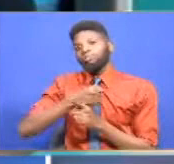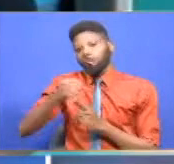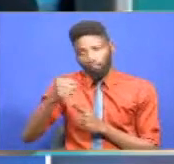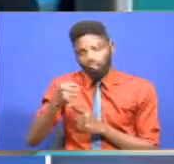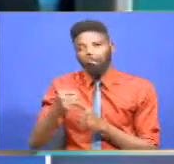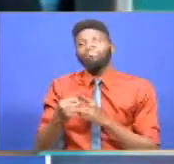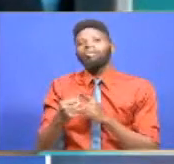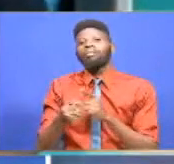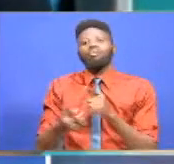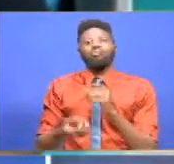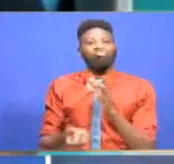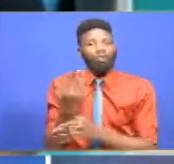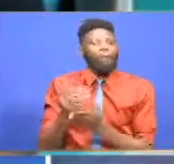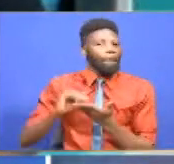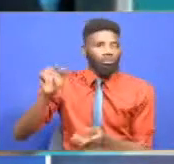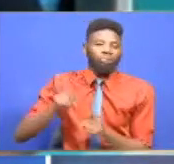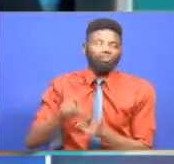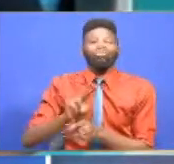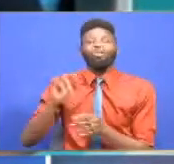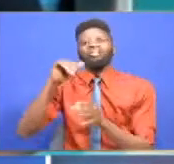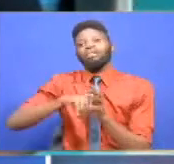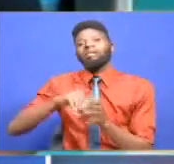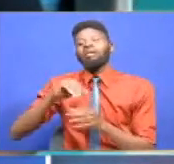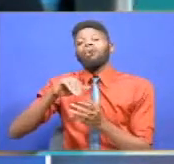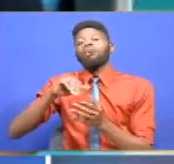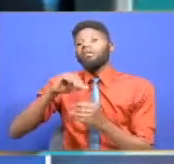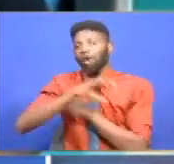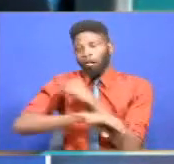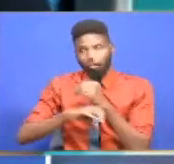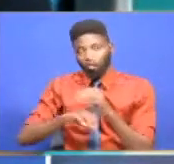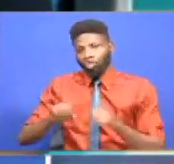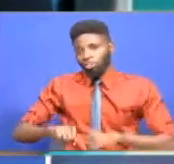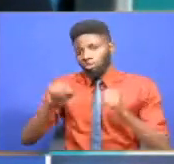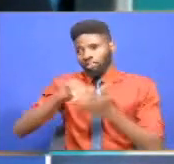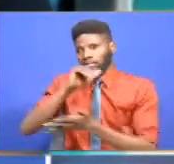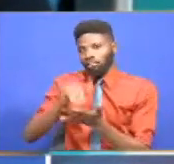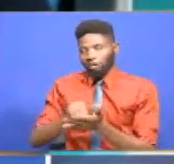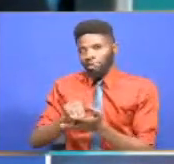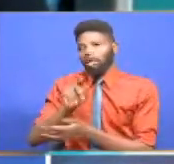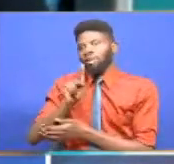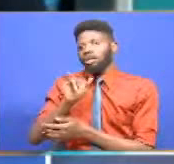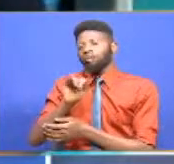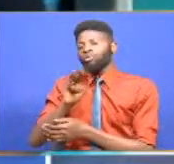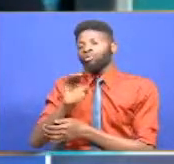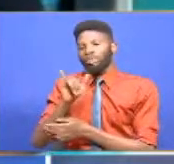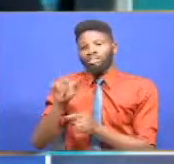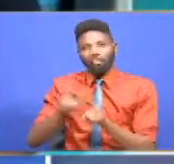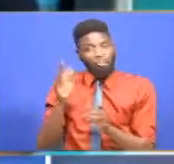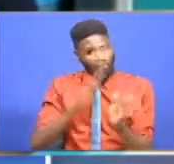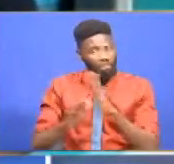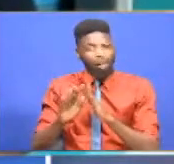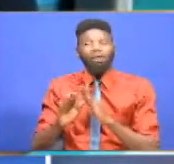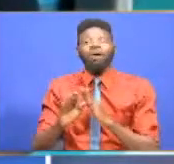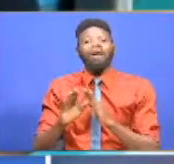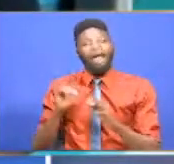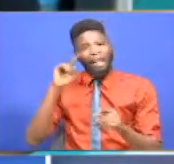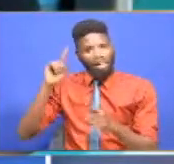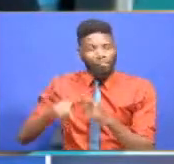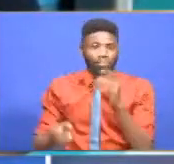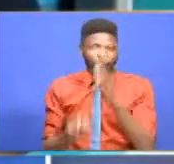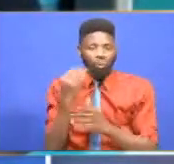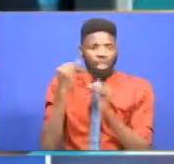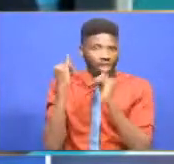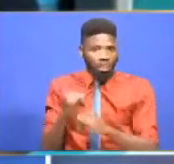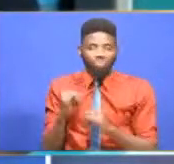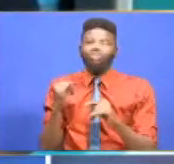uptake in the country. Chairman of the center, Geoffrey Kibui, says the strategy will also focus on introducing a variety of animal